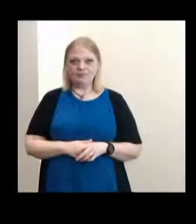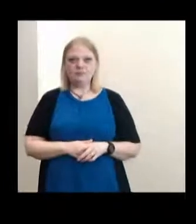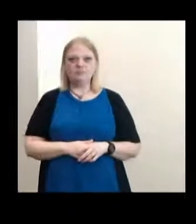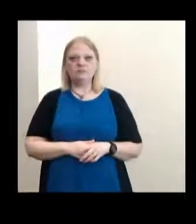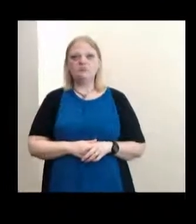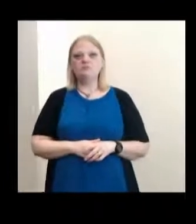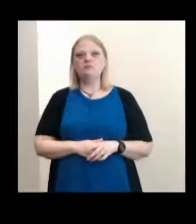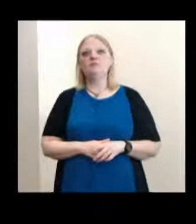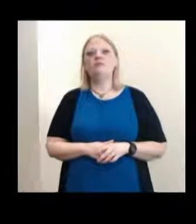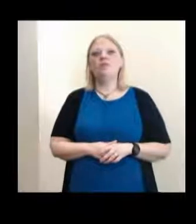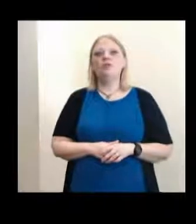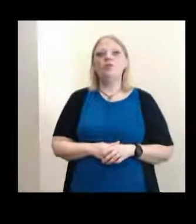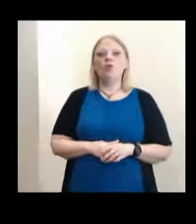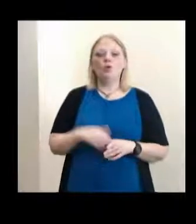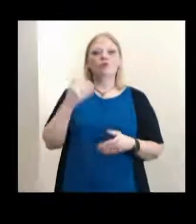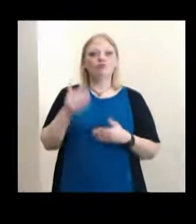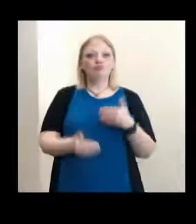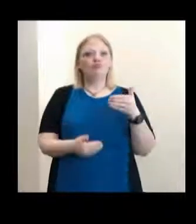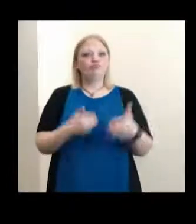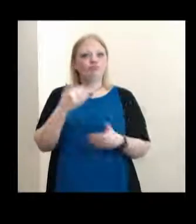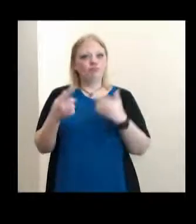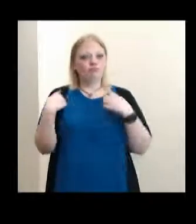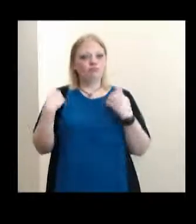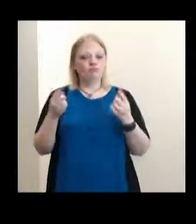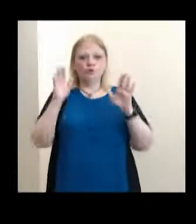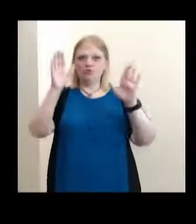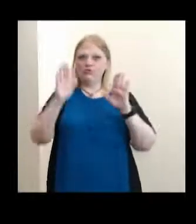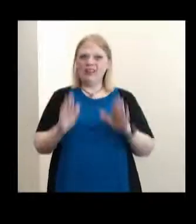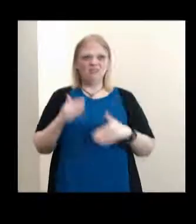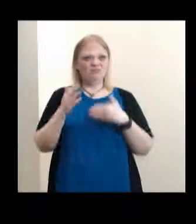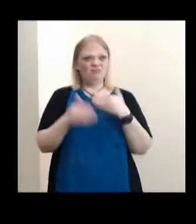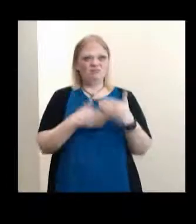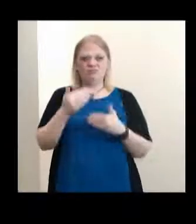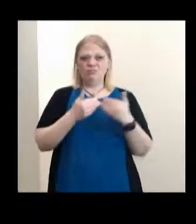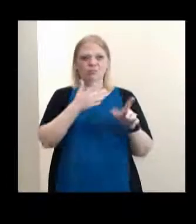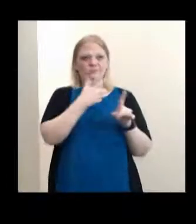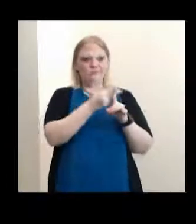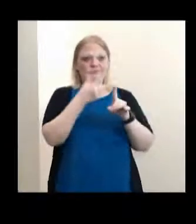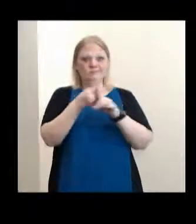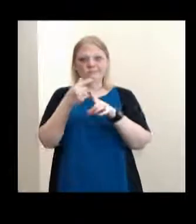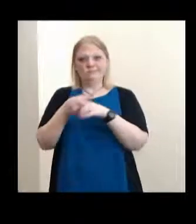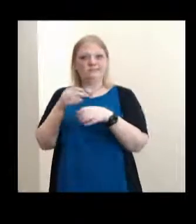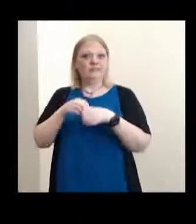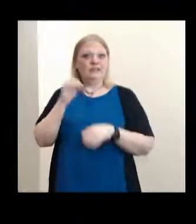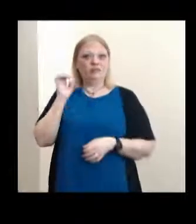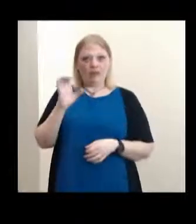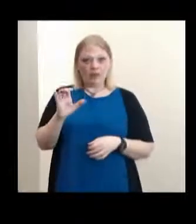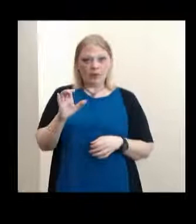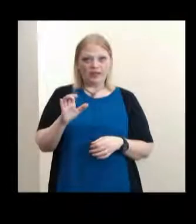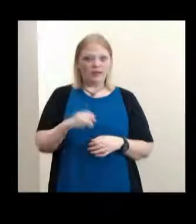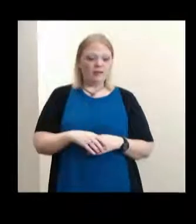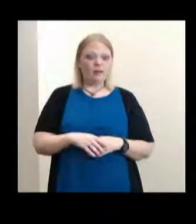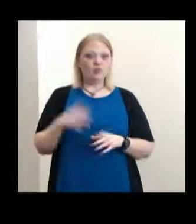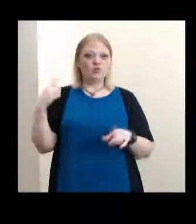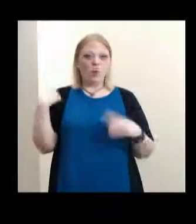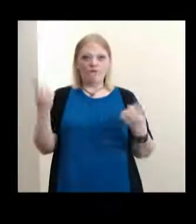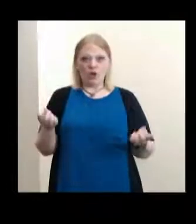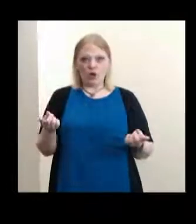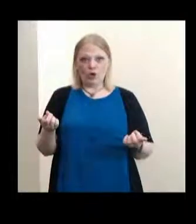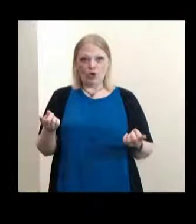Looking at our progress so far, we're making great progress in getting everybody vaccinated in Erie County. So